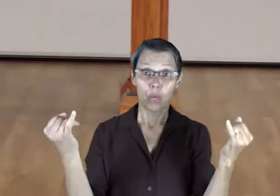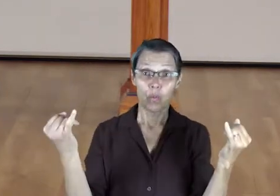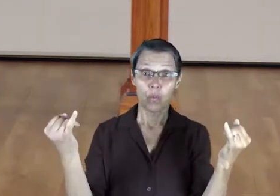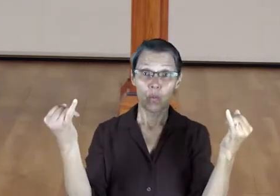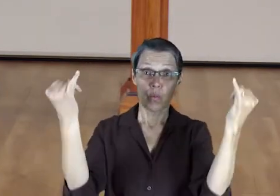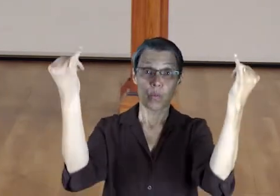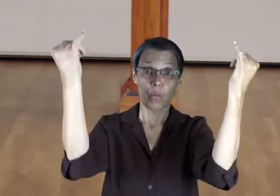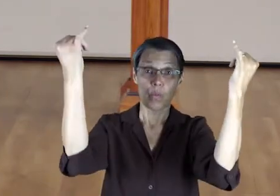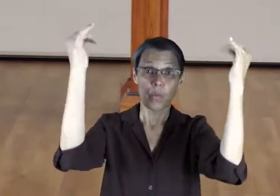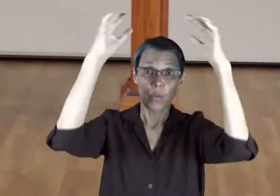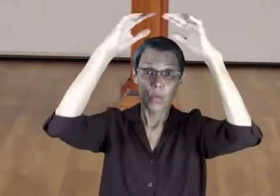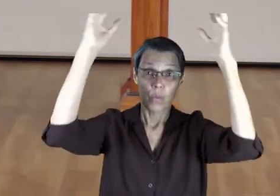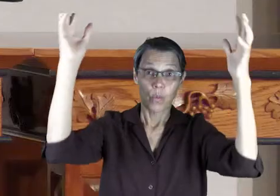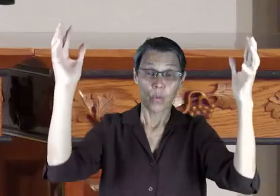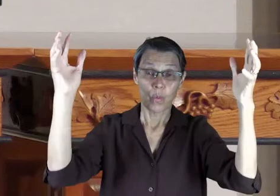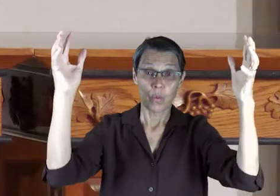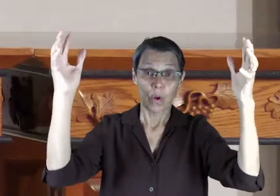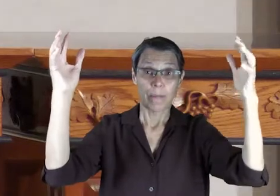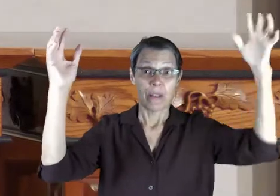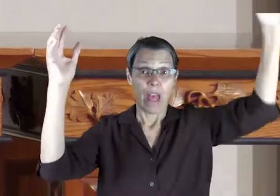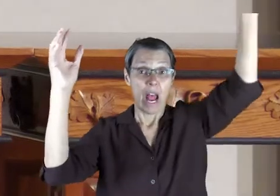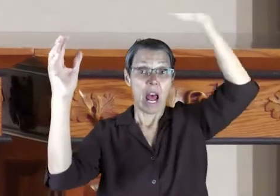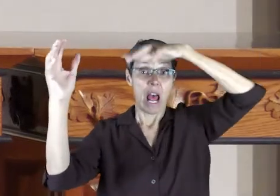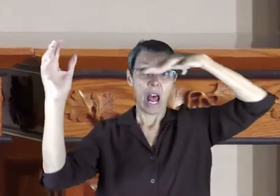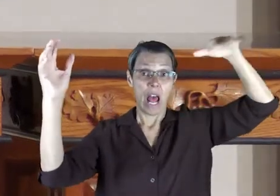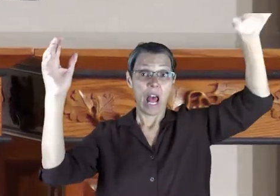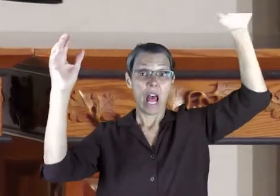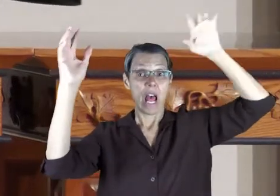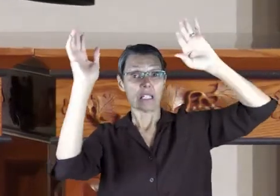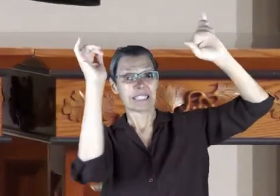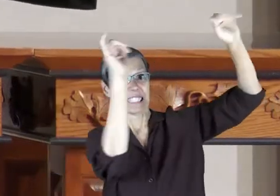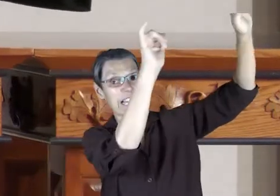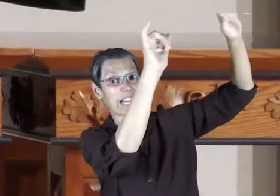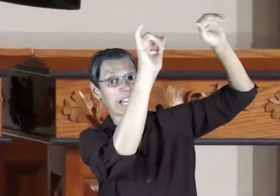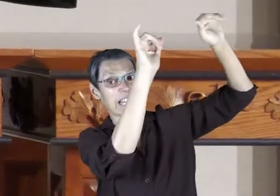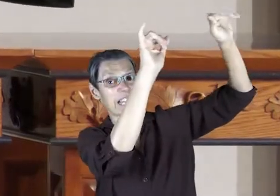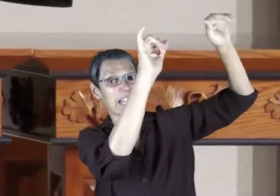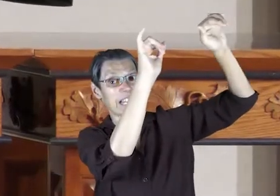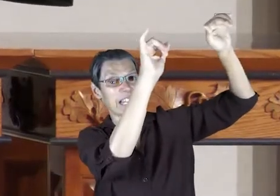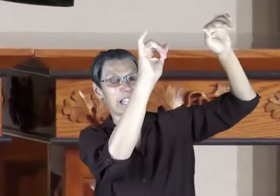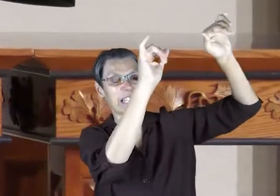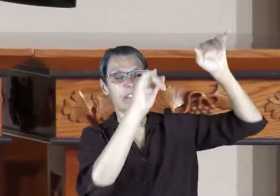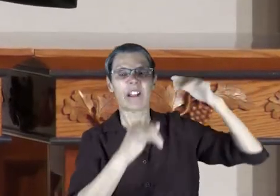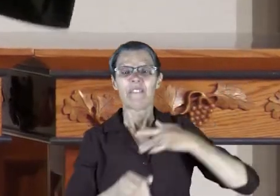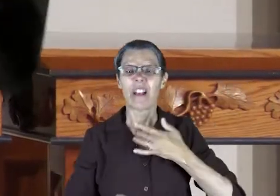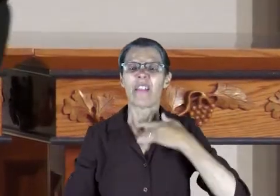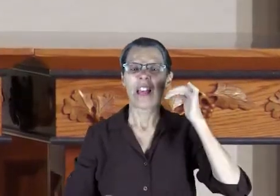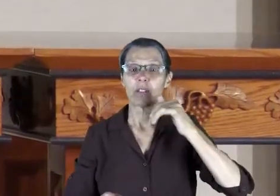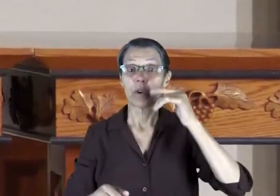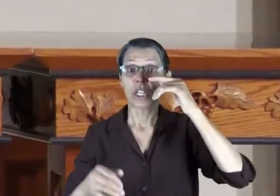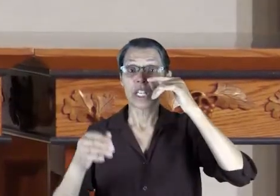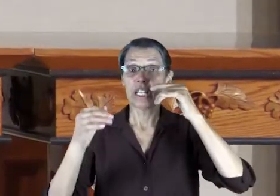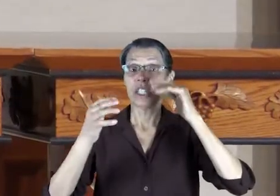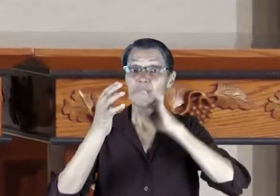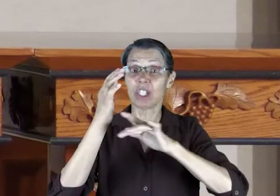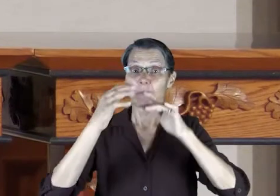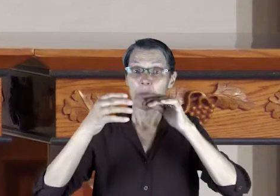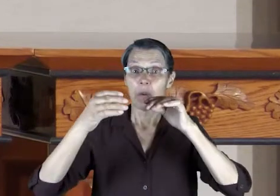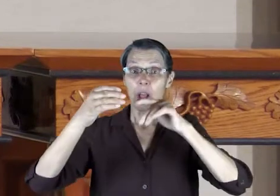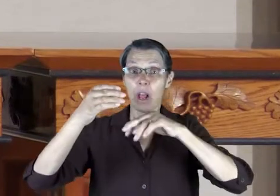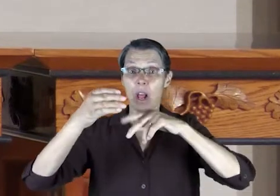back. And so that's probably where Jesus went. The interesting thing is